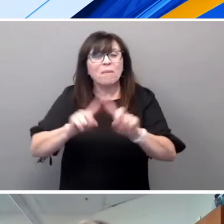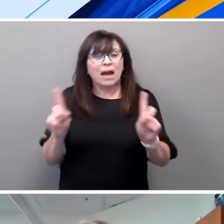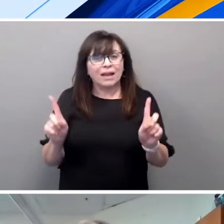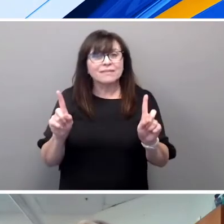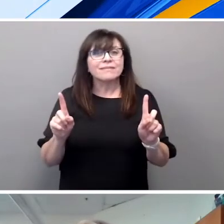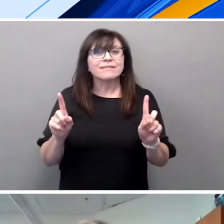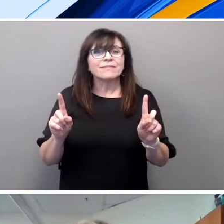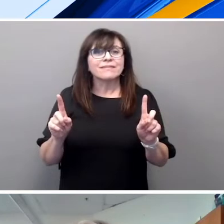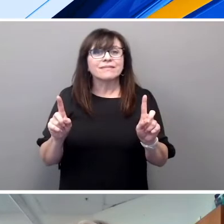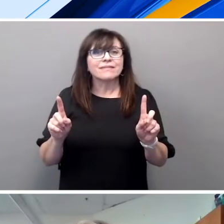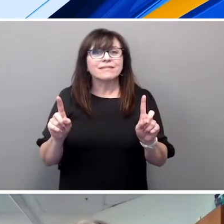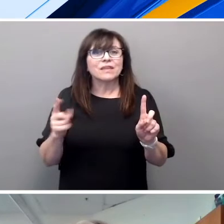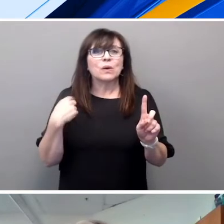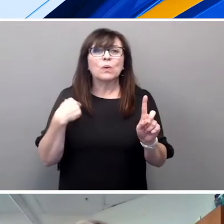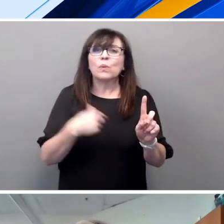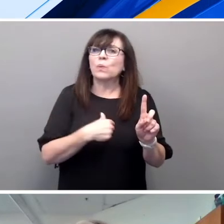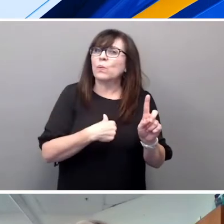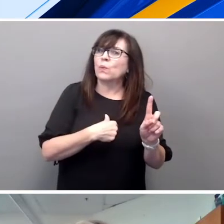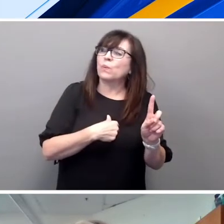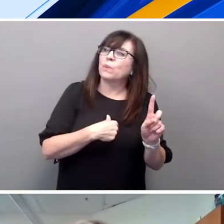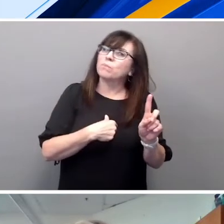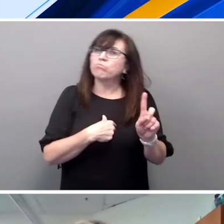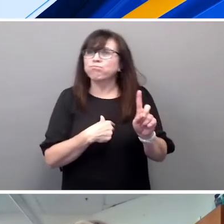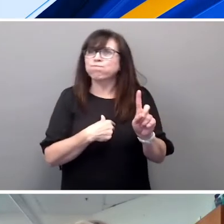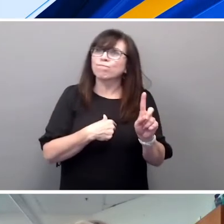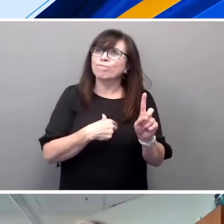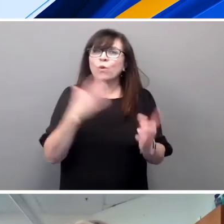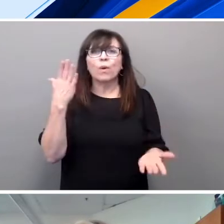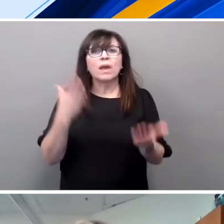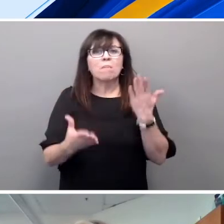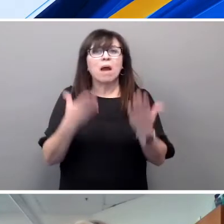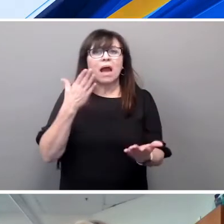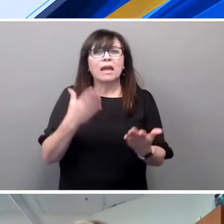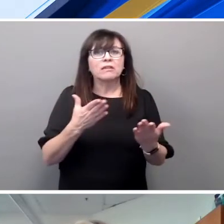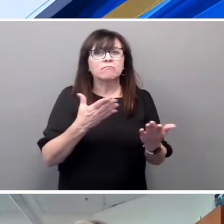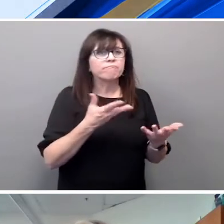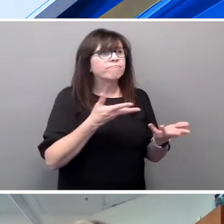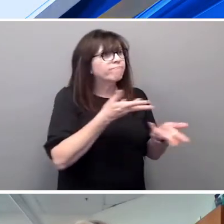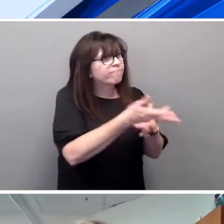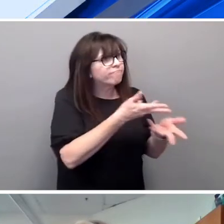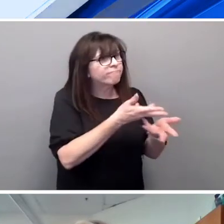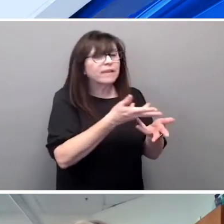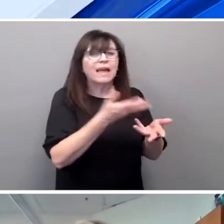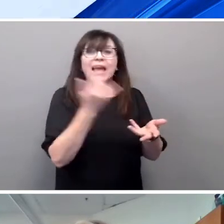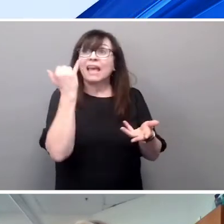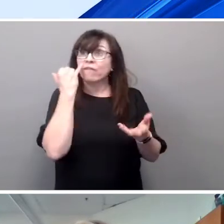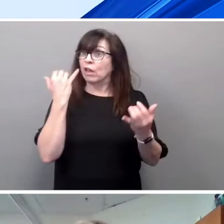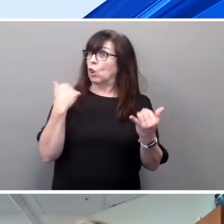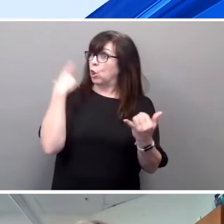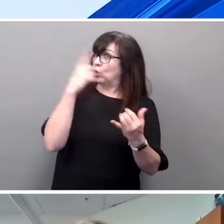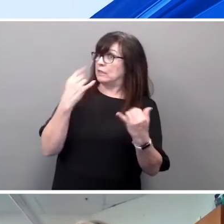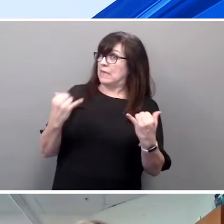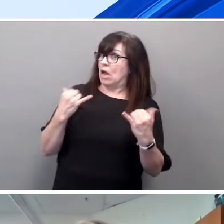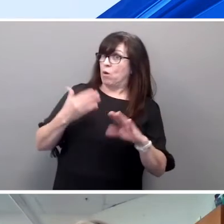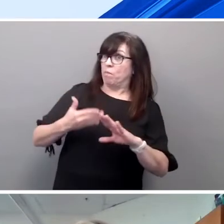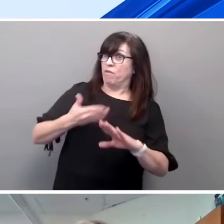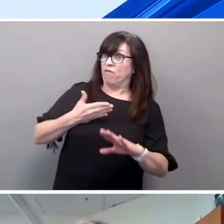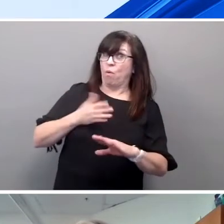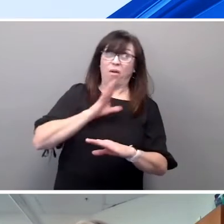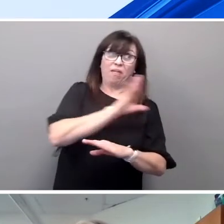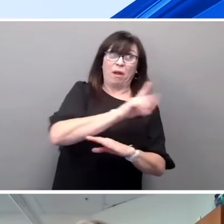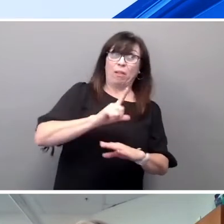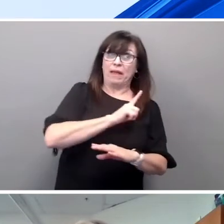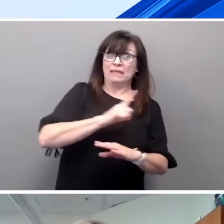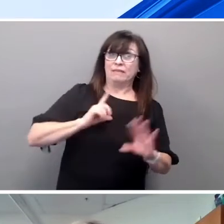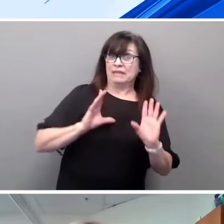would probably meet with legislative, you know, if it was right like it is now, right before the session, or